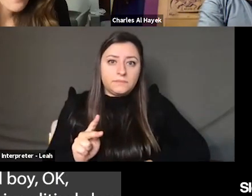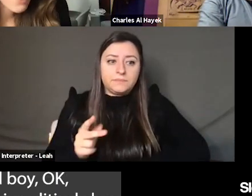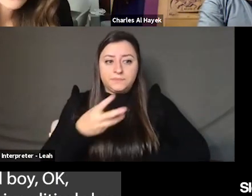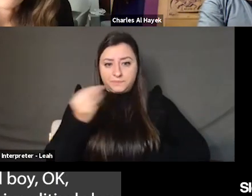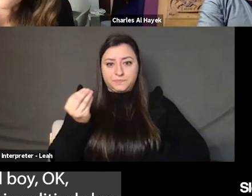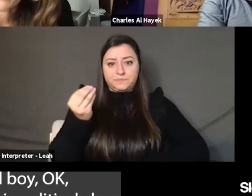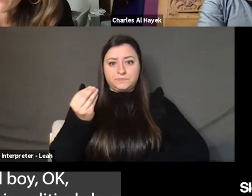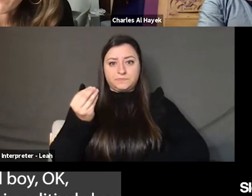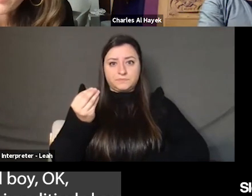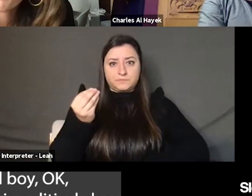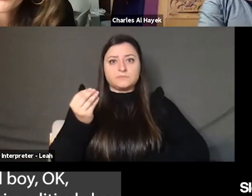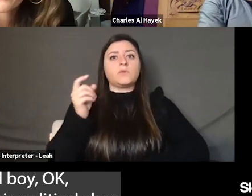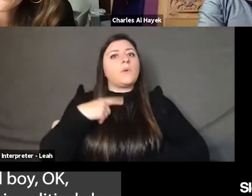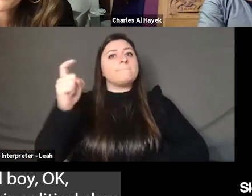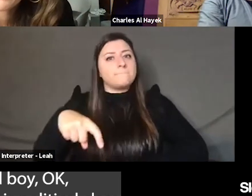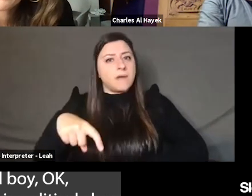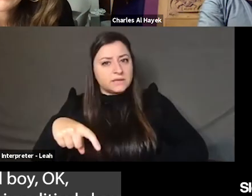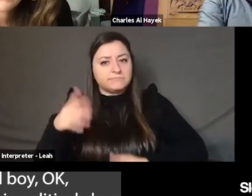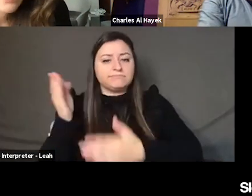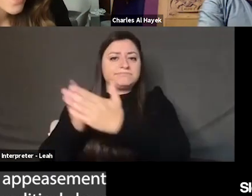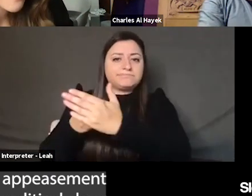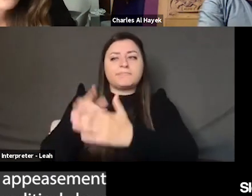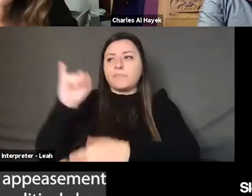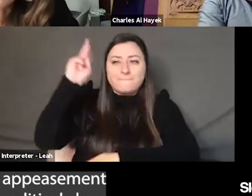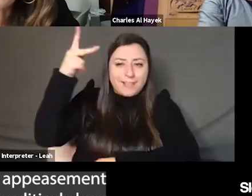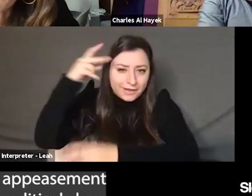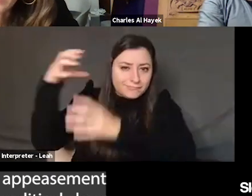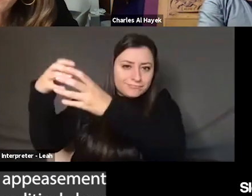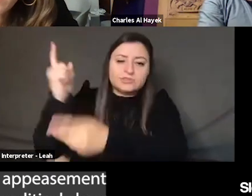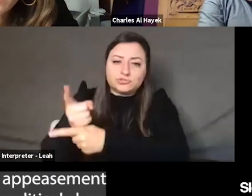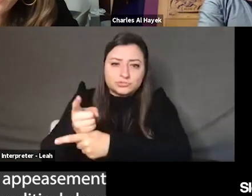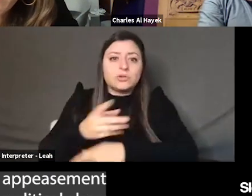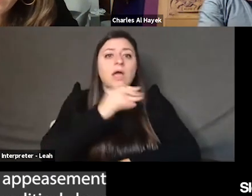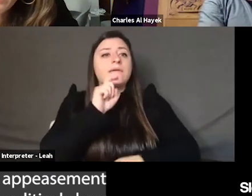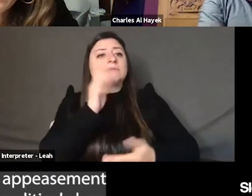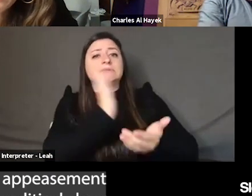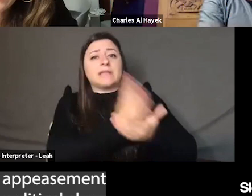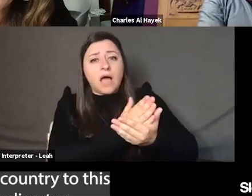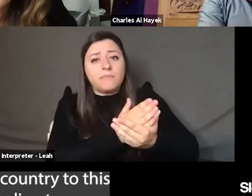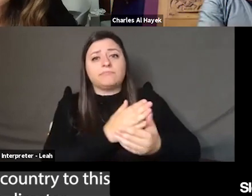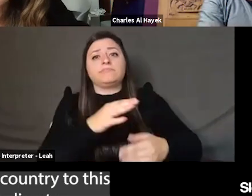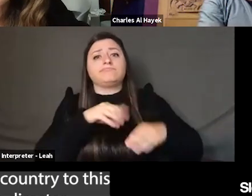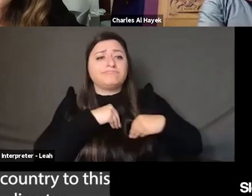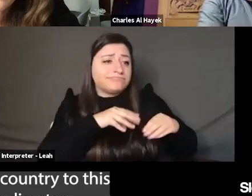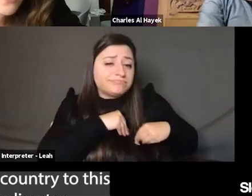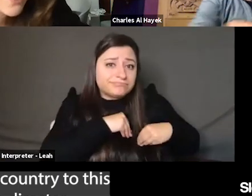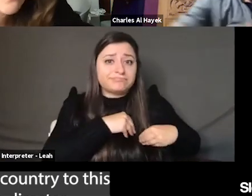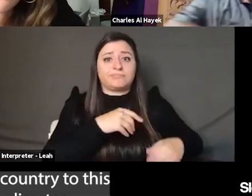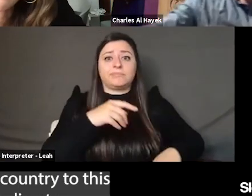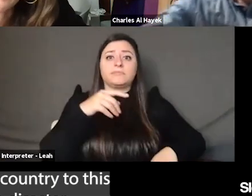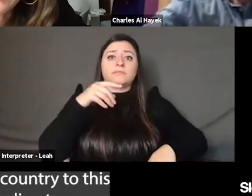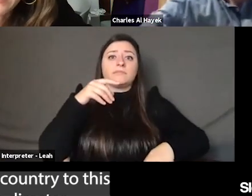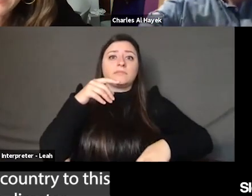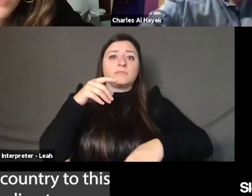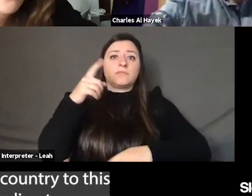and boycott. Okay, we must boycott this political class. We must stop the appeasement with the criminal political class, which has led the country to